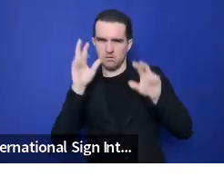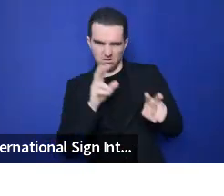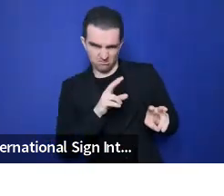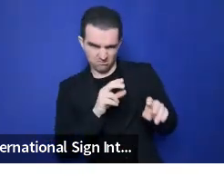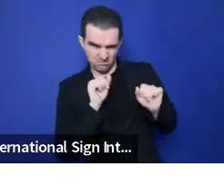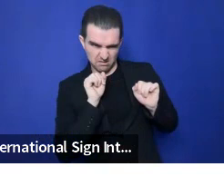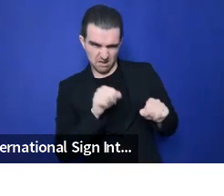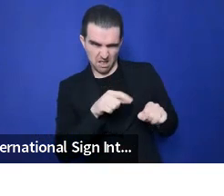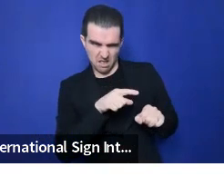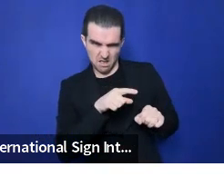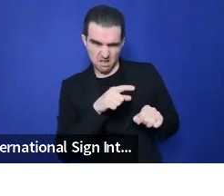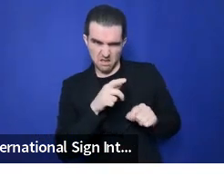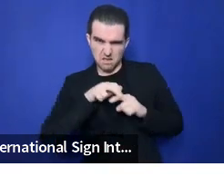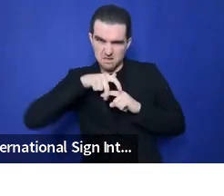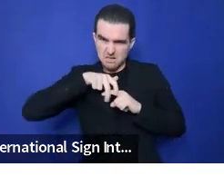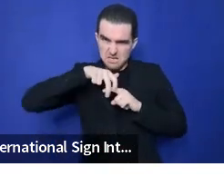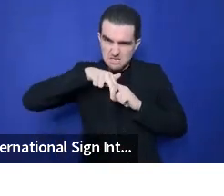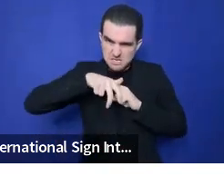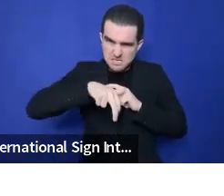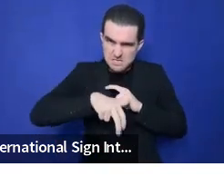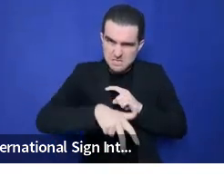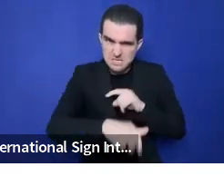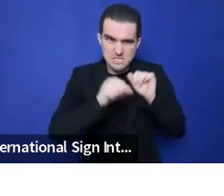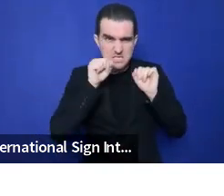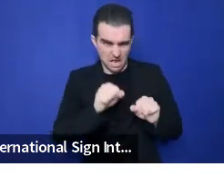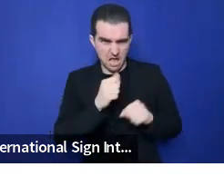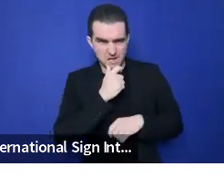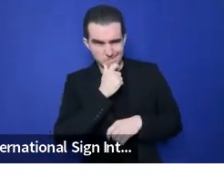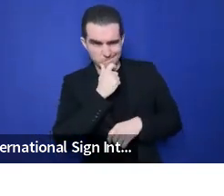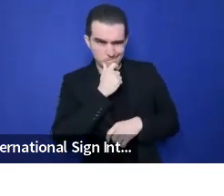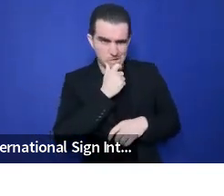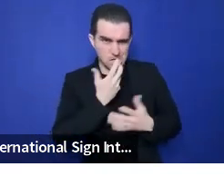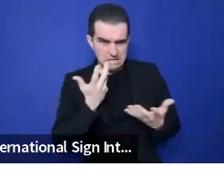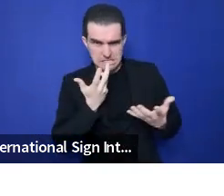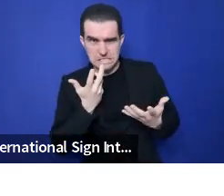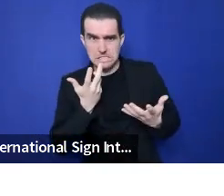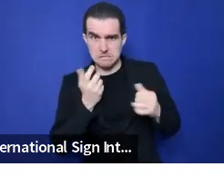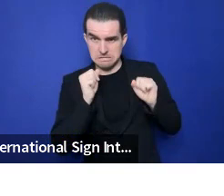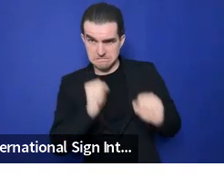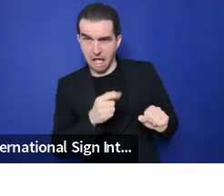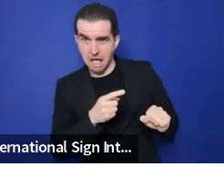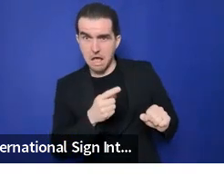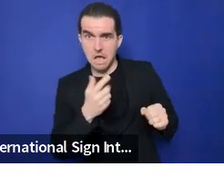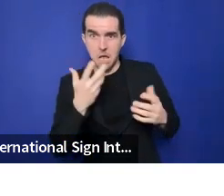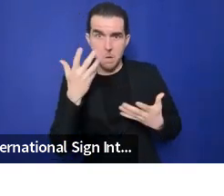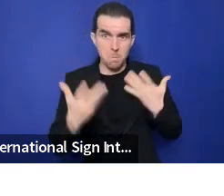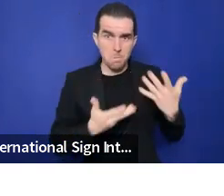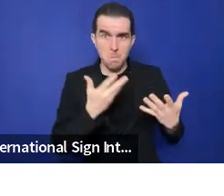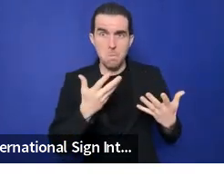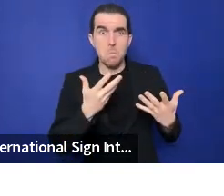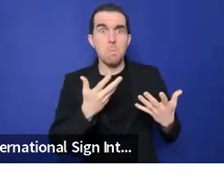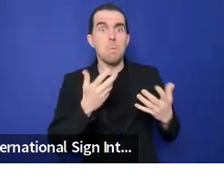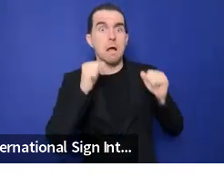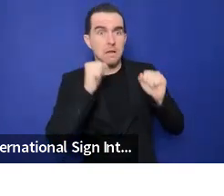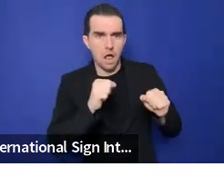more worryingly, you can probably see where she was sitting was a very precarious and unsafe position. This was an older woman who was